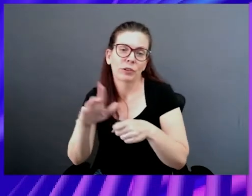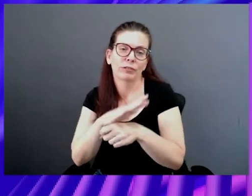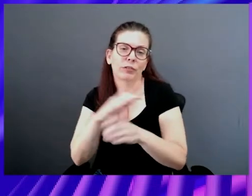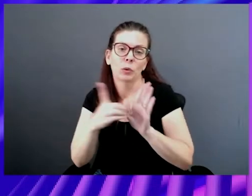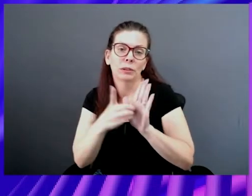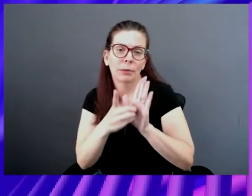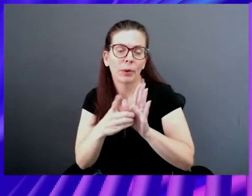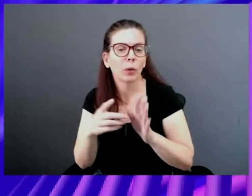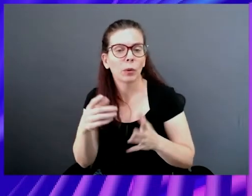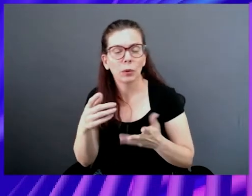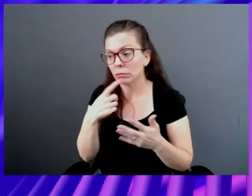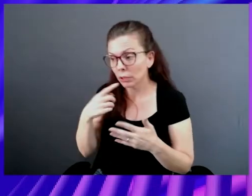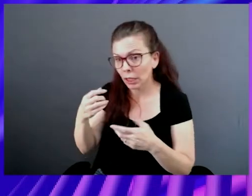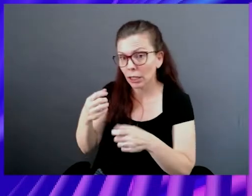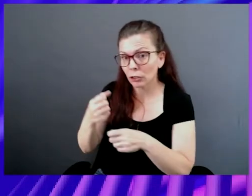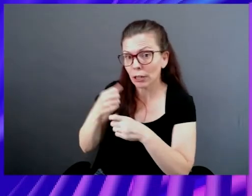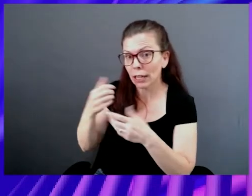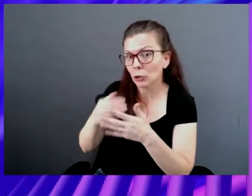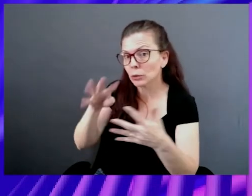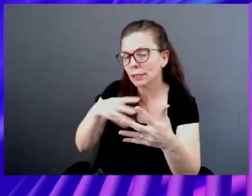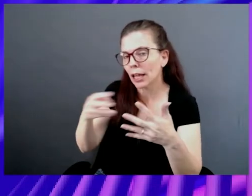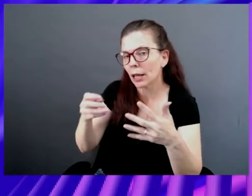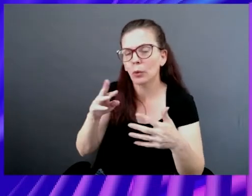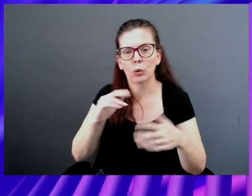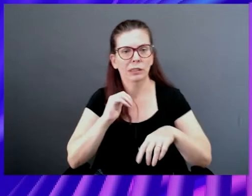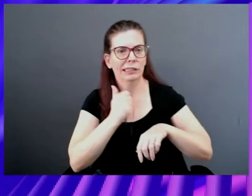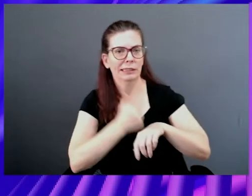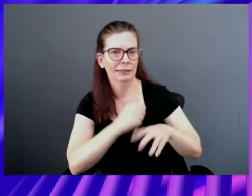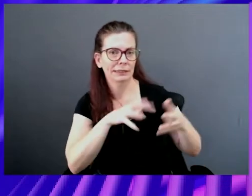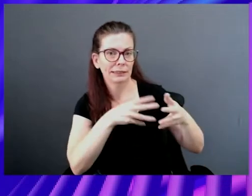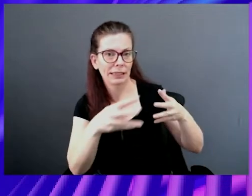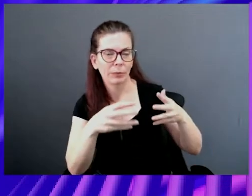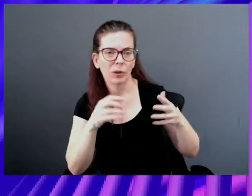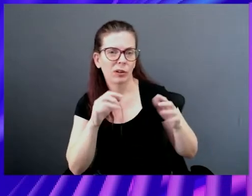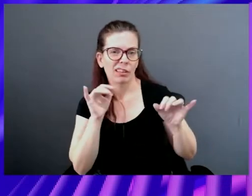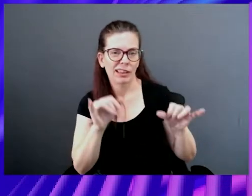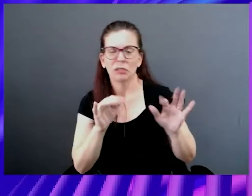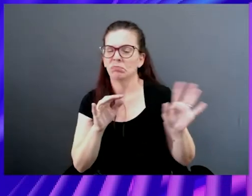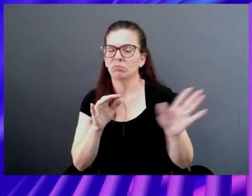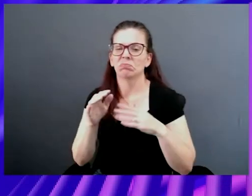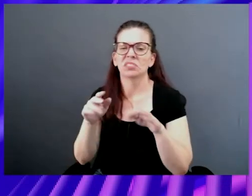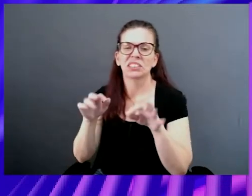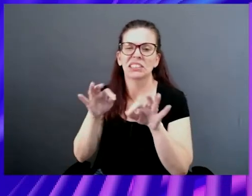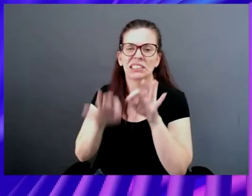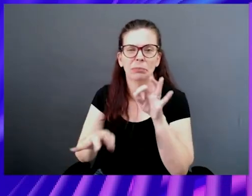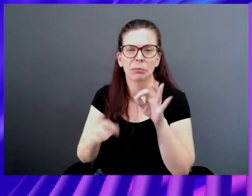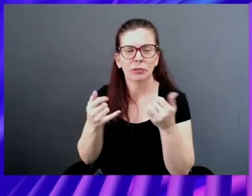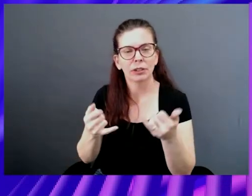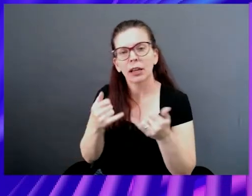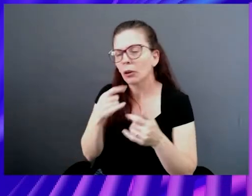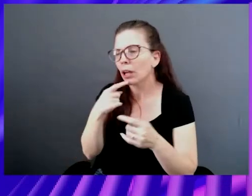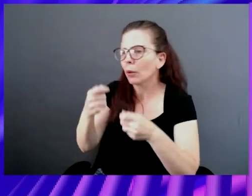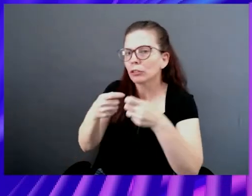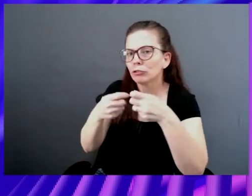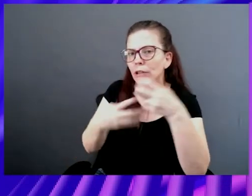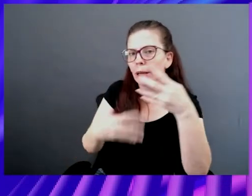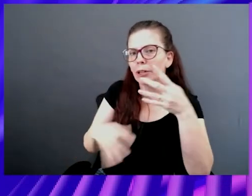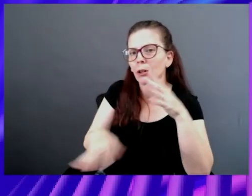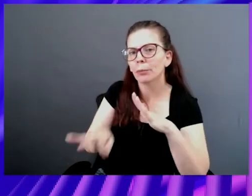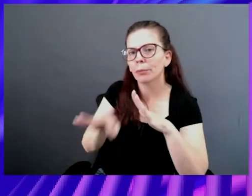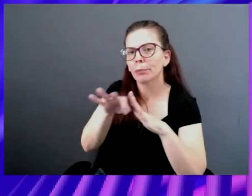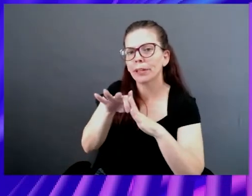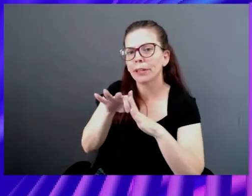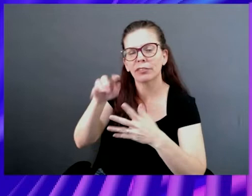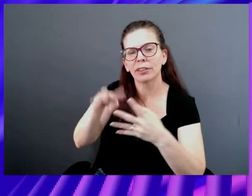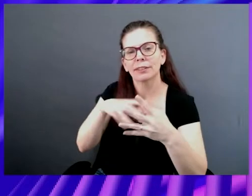I want to create a new table or use an existing one and do all that? We're just going to keep it simple and say, I want a drop-down picker of the Dynamo tables for the